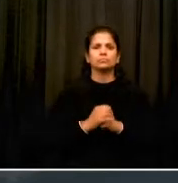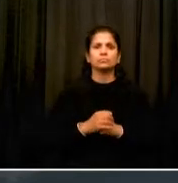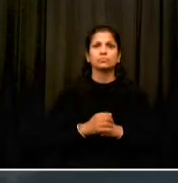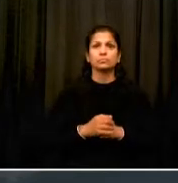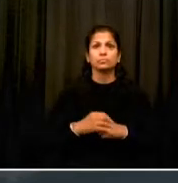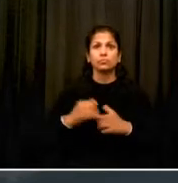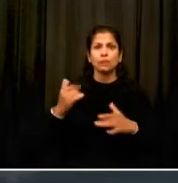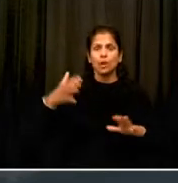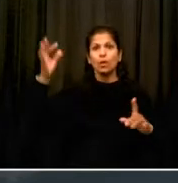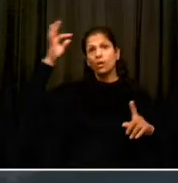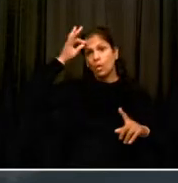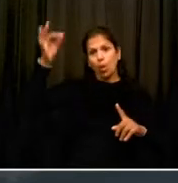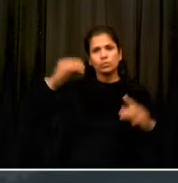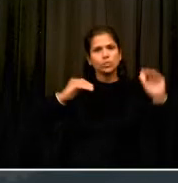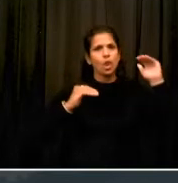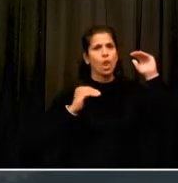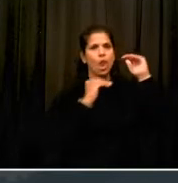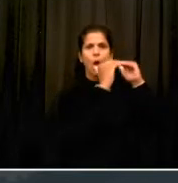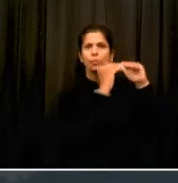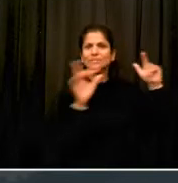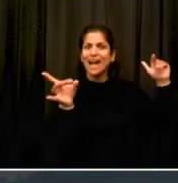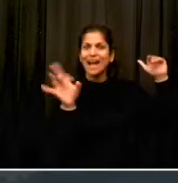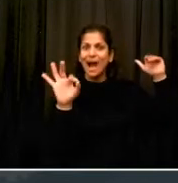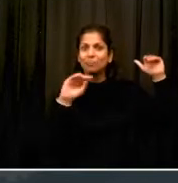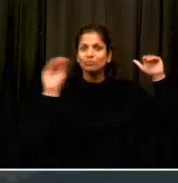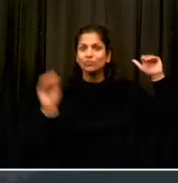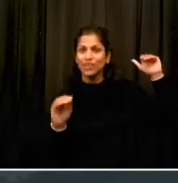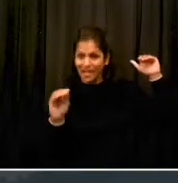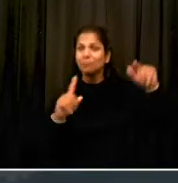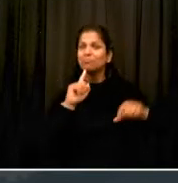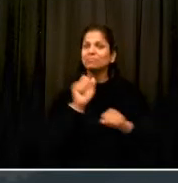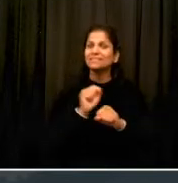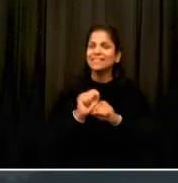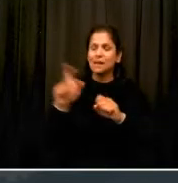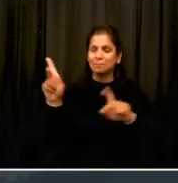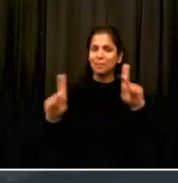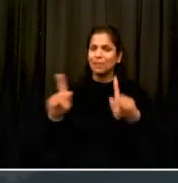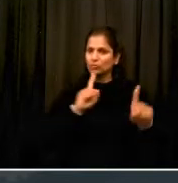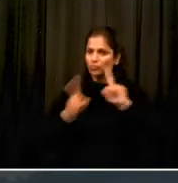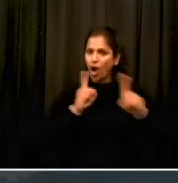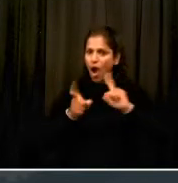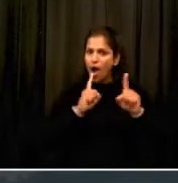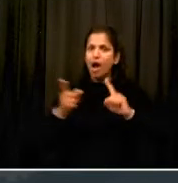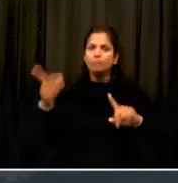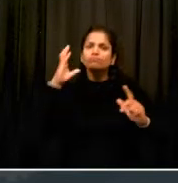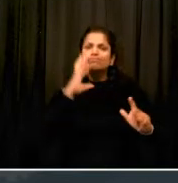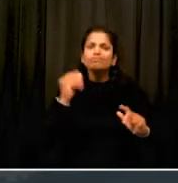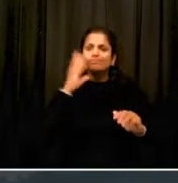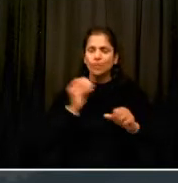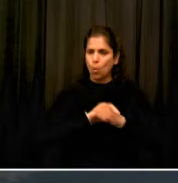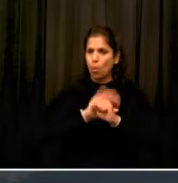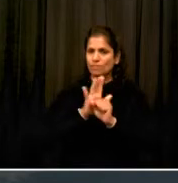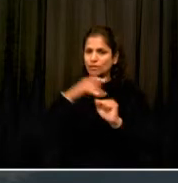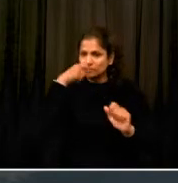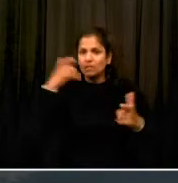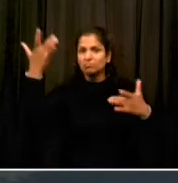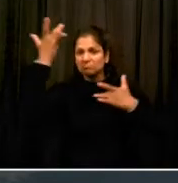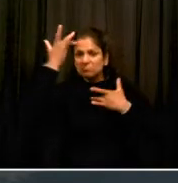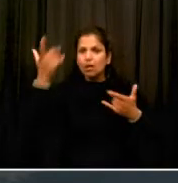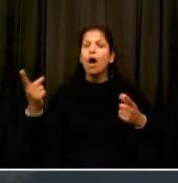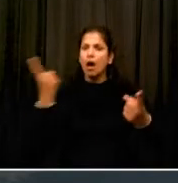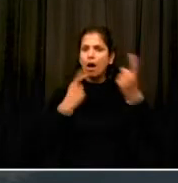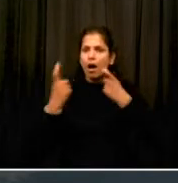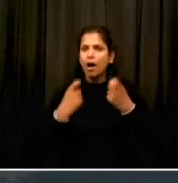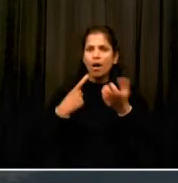benchmark that we need to be at to keep New York safe. Now, the second benchmark that we've set for ourselves is the